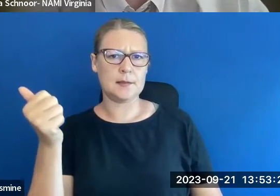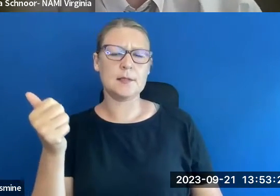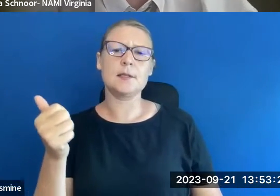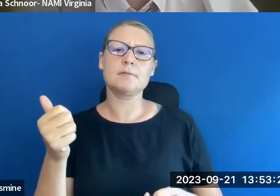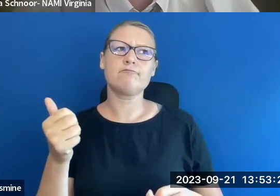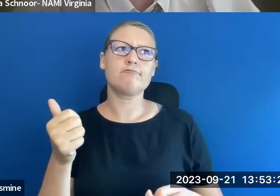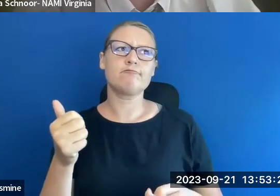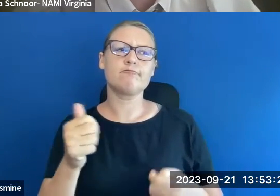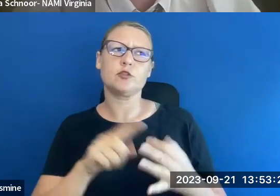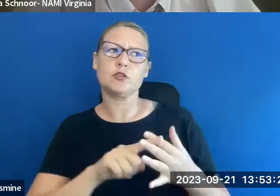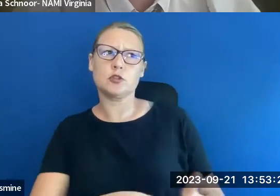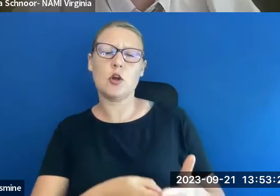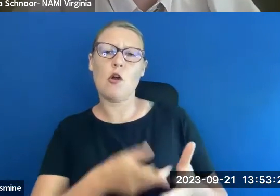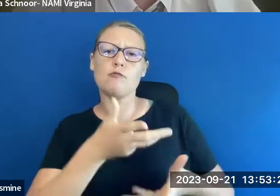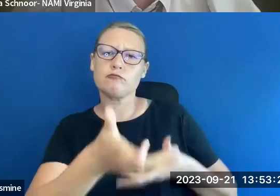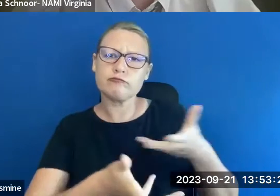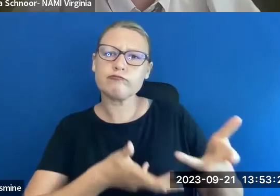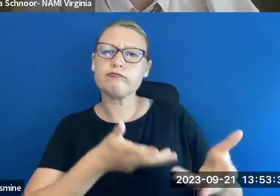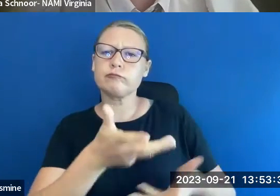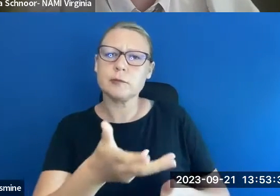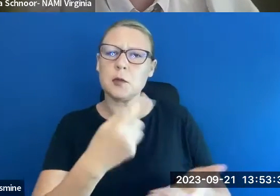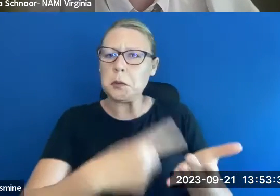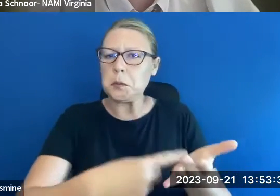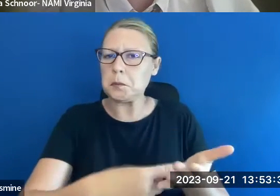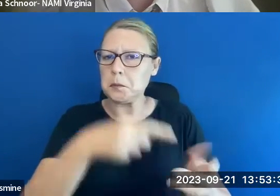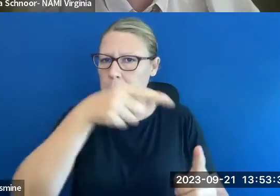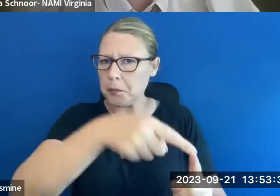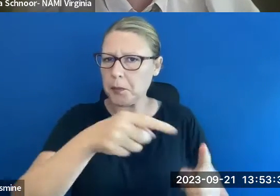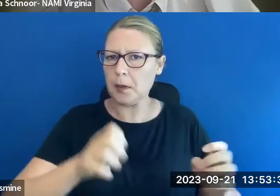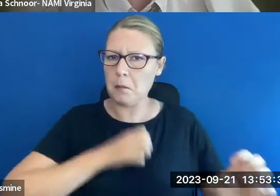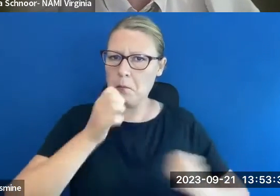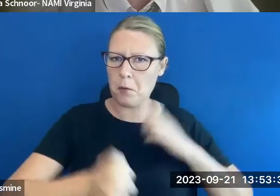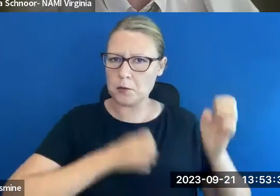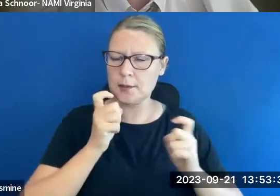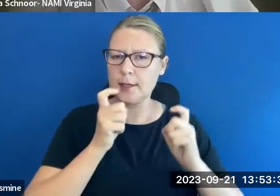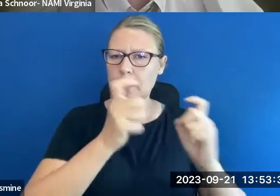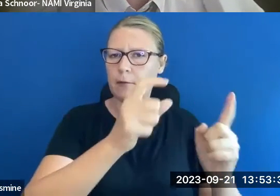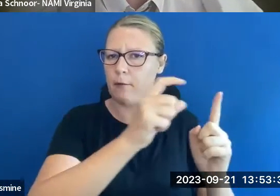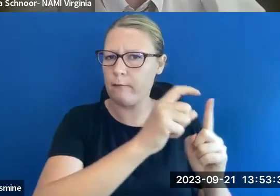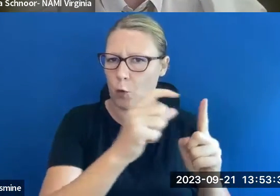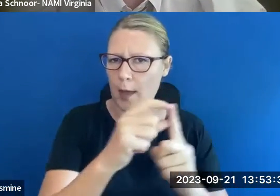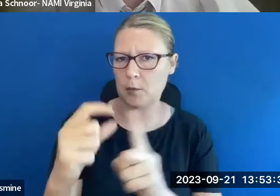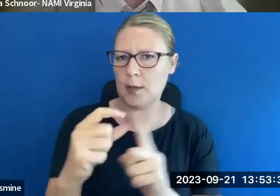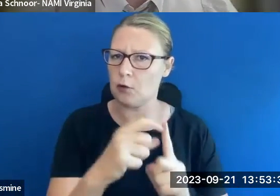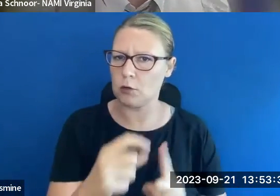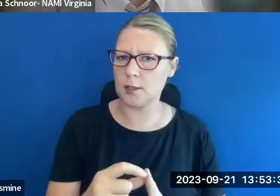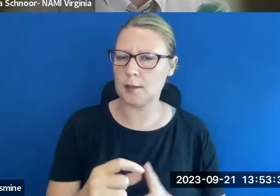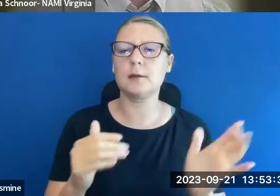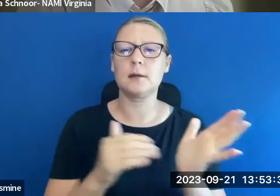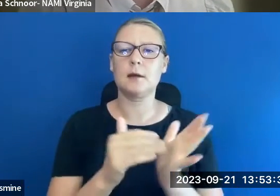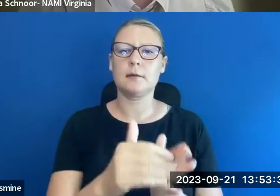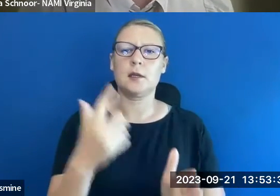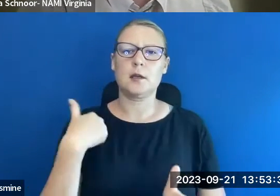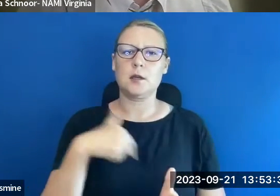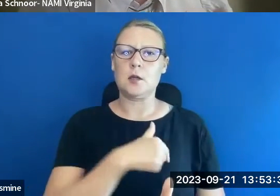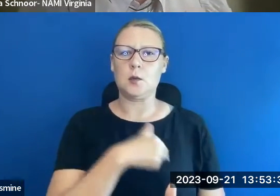them and help them to build a broader emotional vocabulary. a lot of times we are